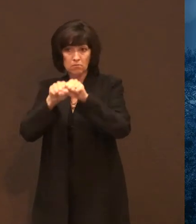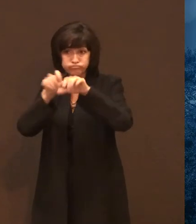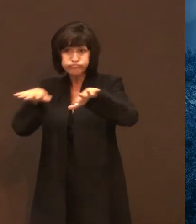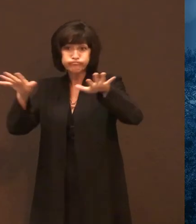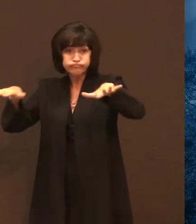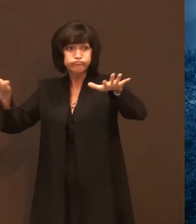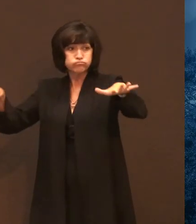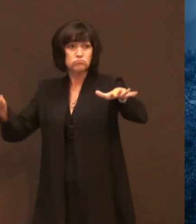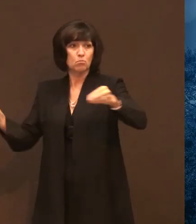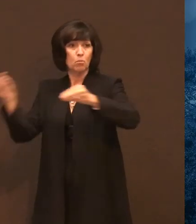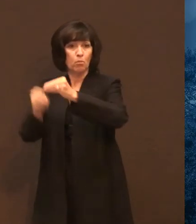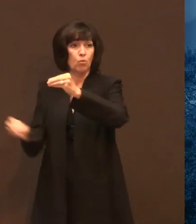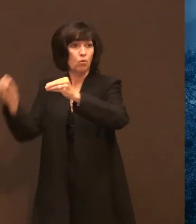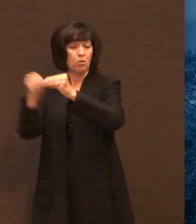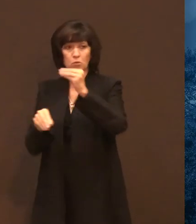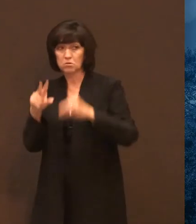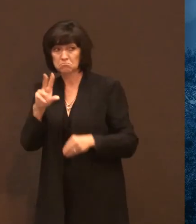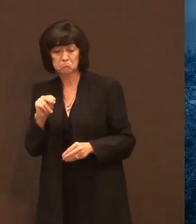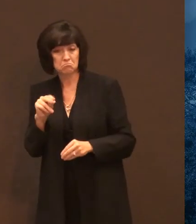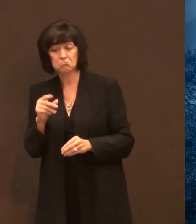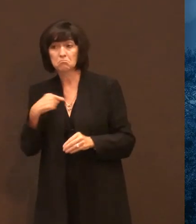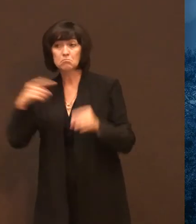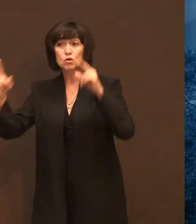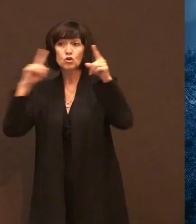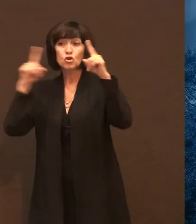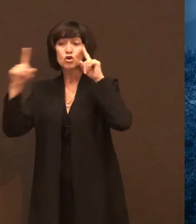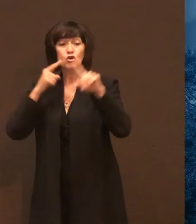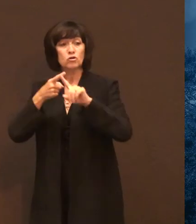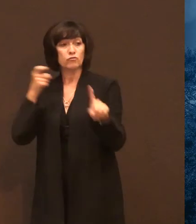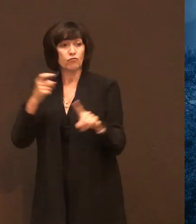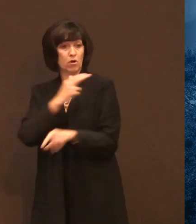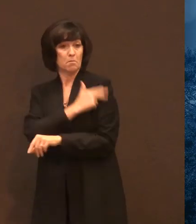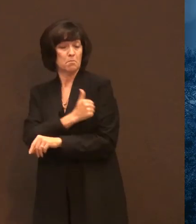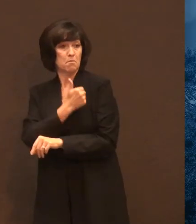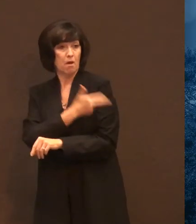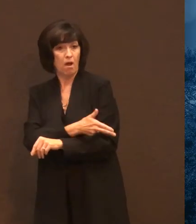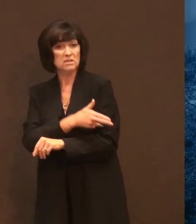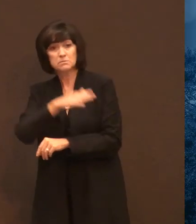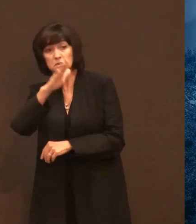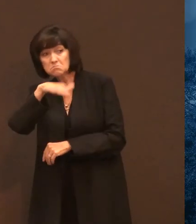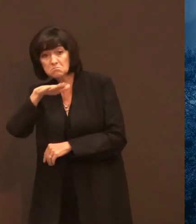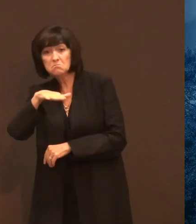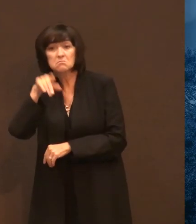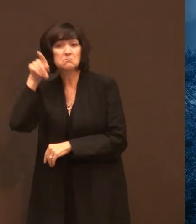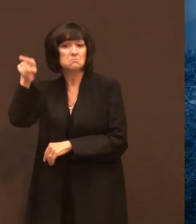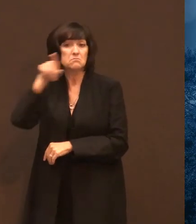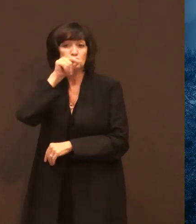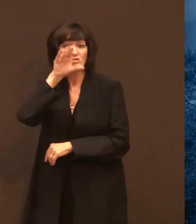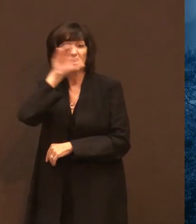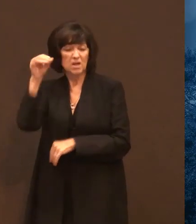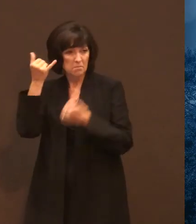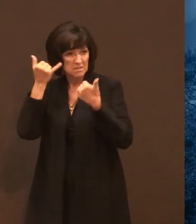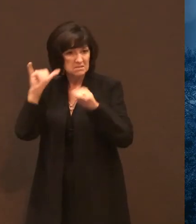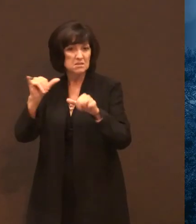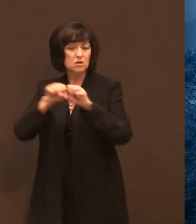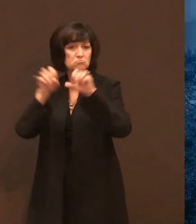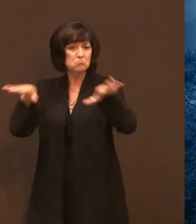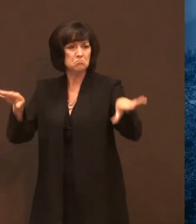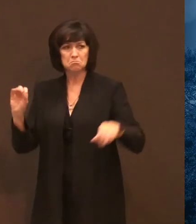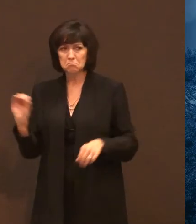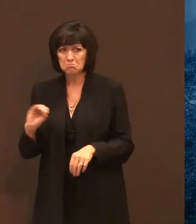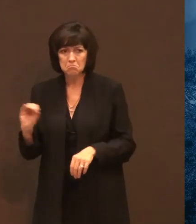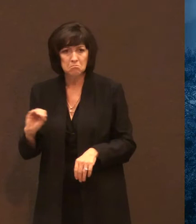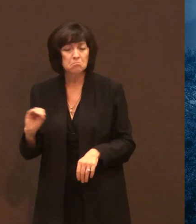not heard from the hospitals. We haven't seen an uptick in hospitalizations. We haven't heard from the union representing